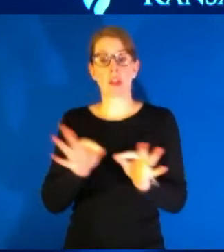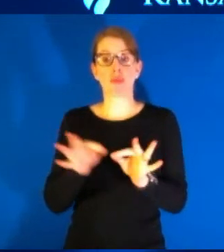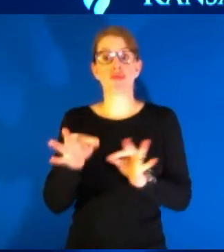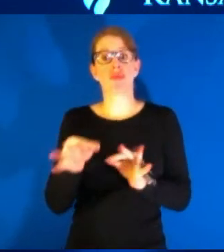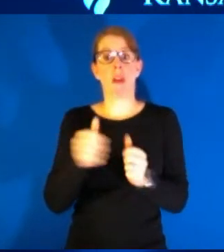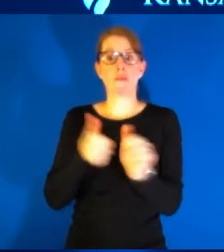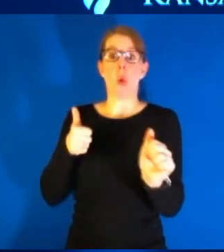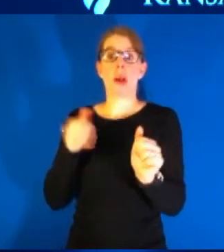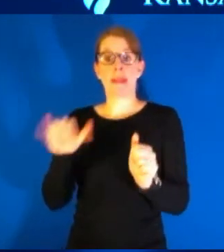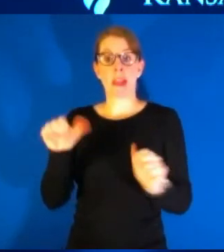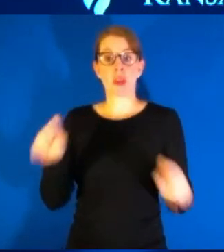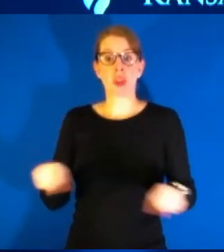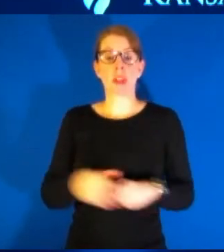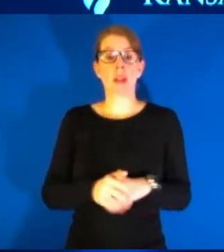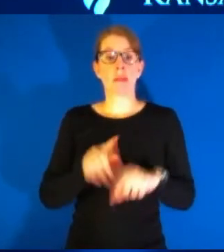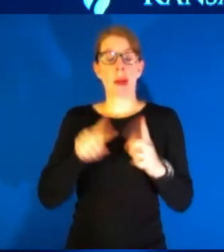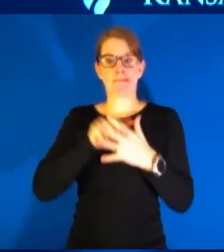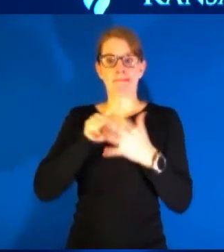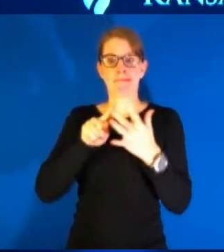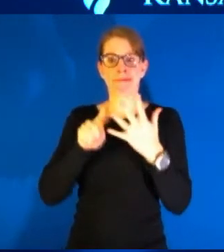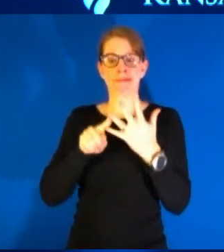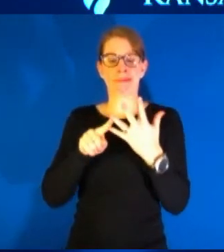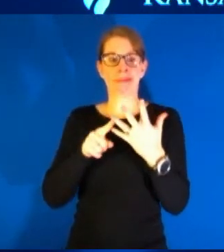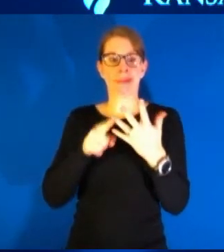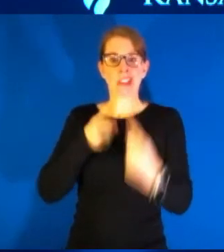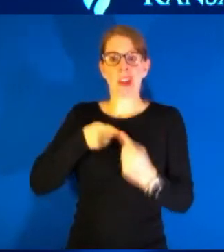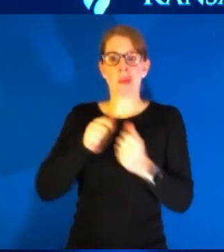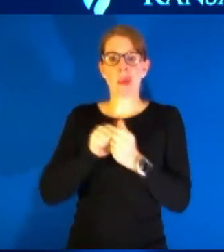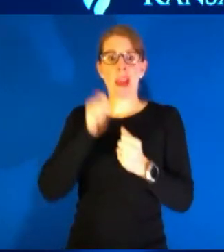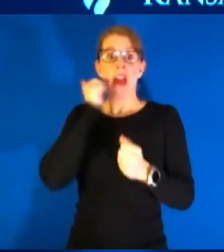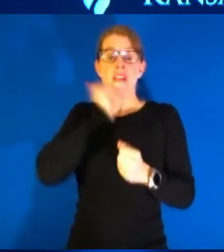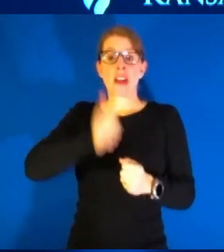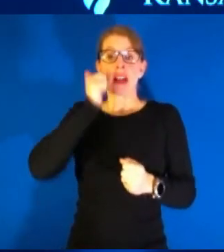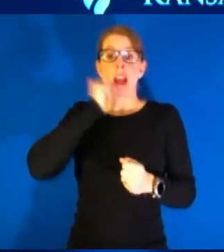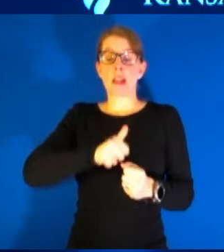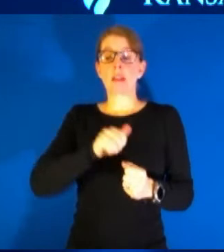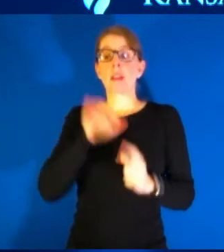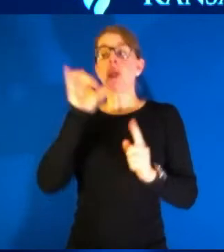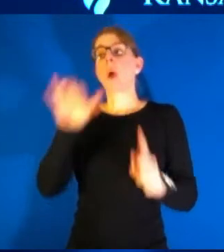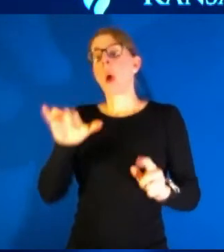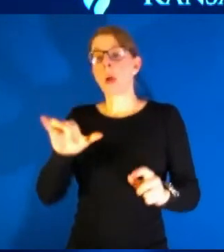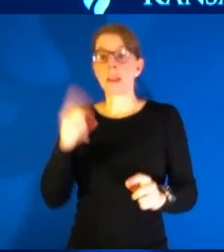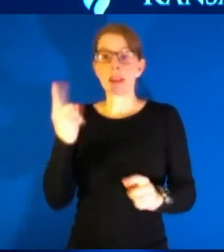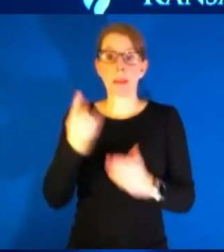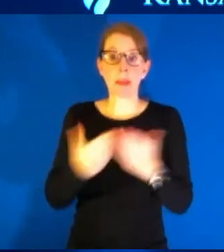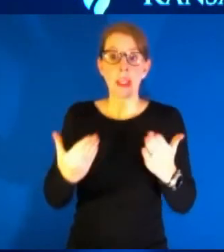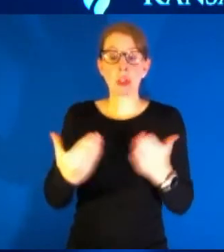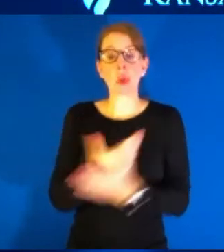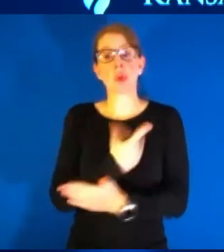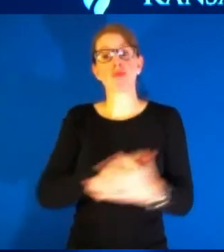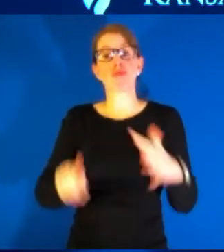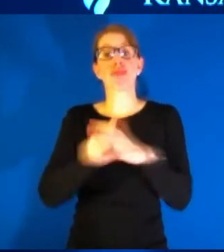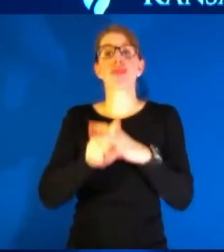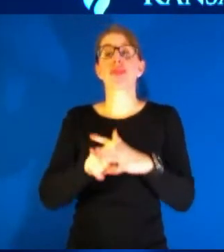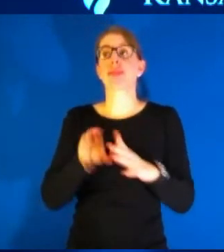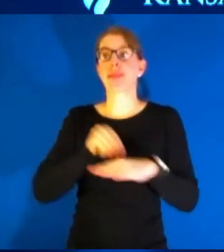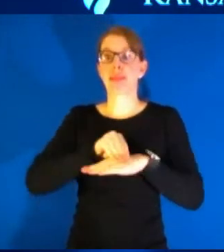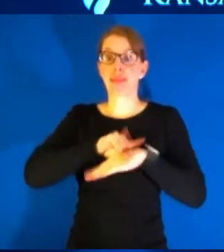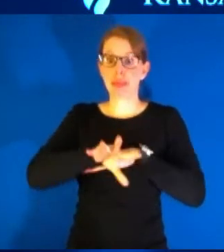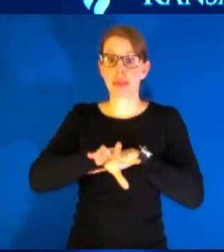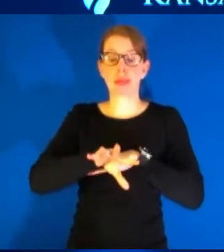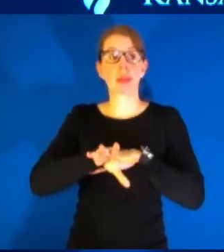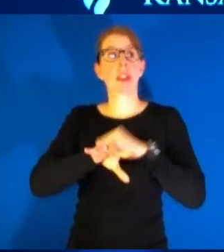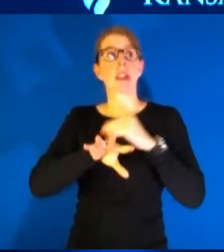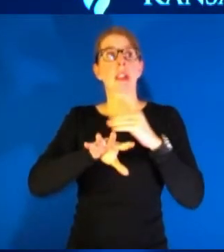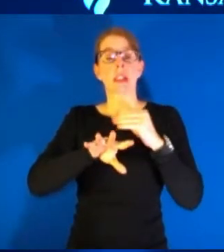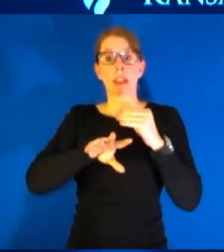that we're dealing with. It's just you get surprised every day about something new that happens that really affects the whole domino